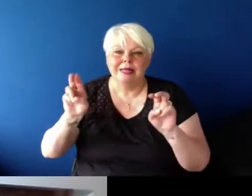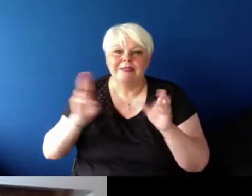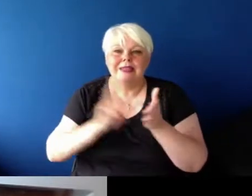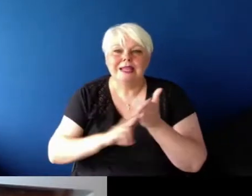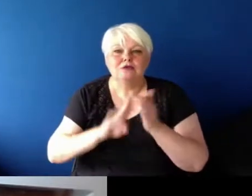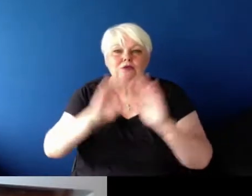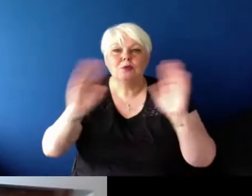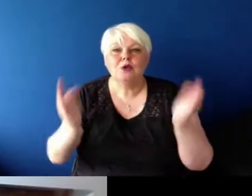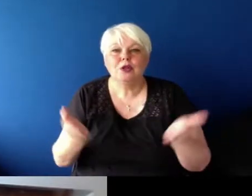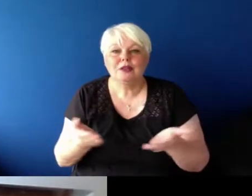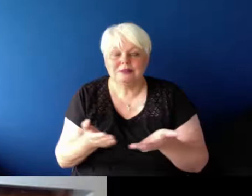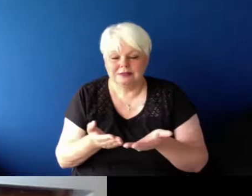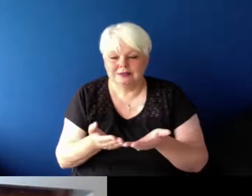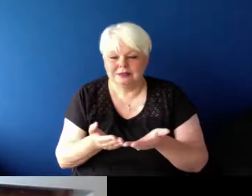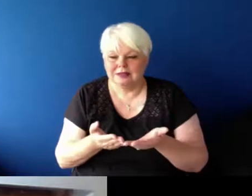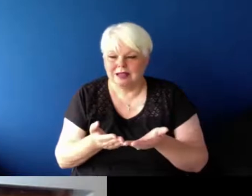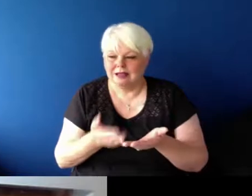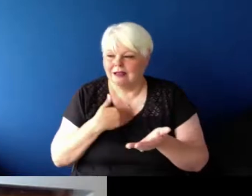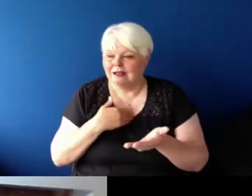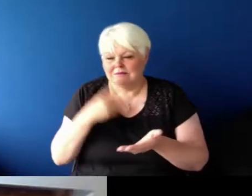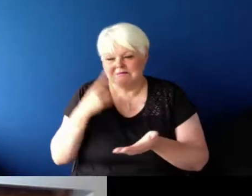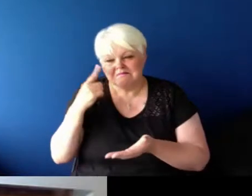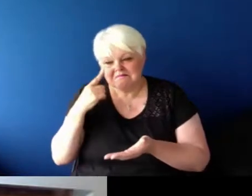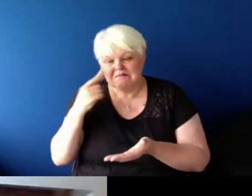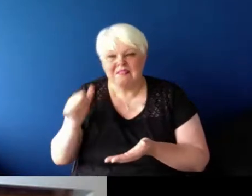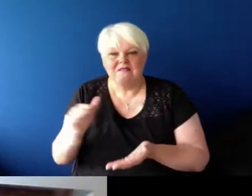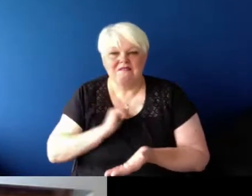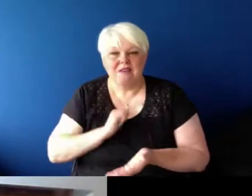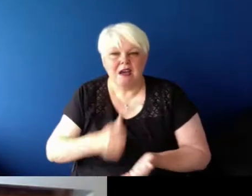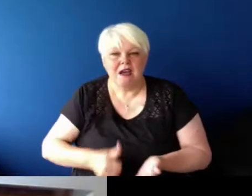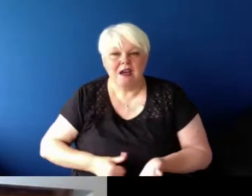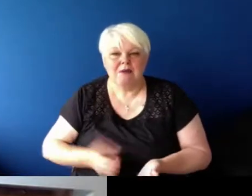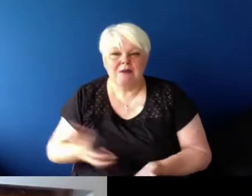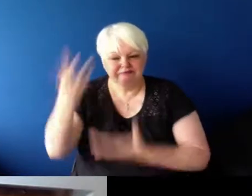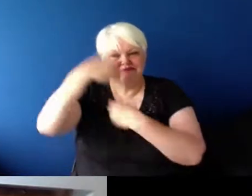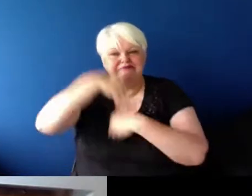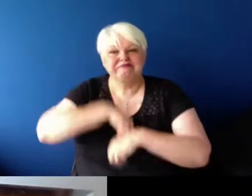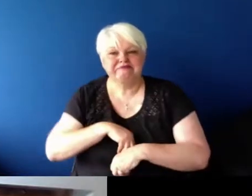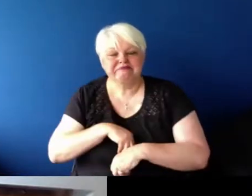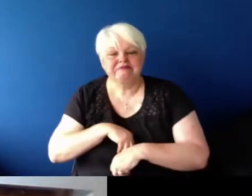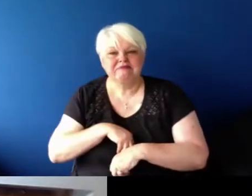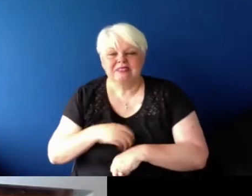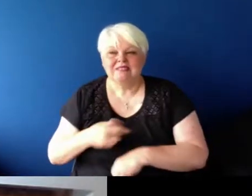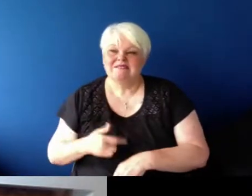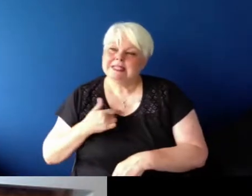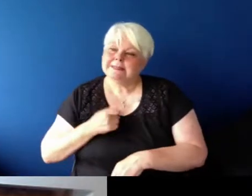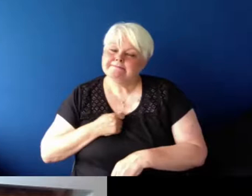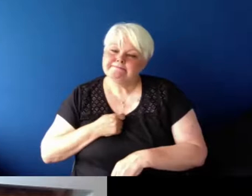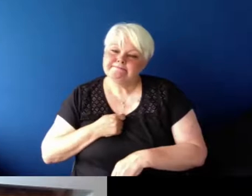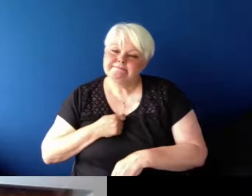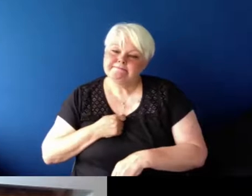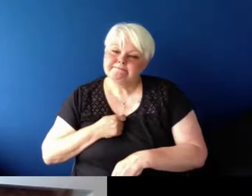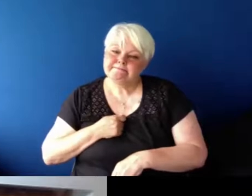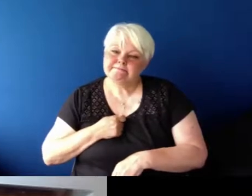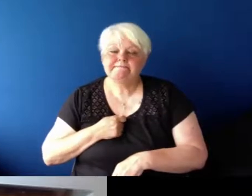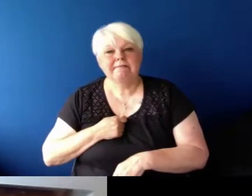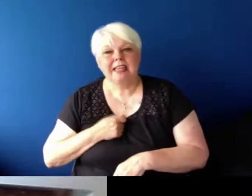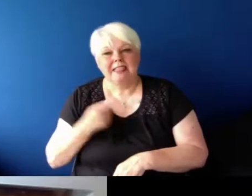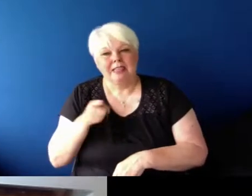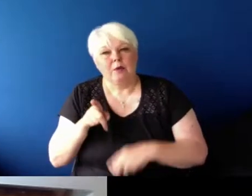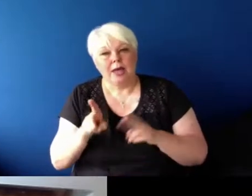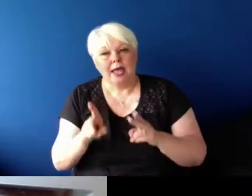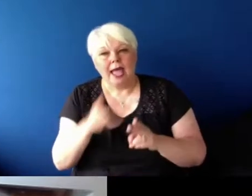very au fait with farming and all that stuff, it seemed to me that it was a